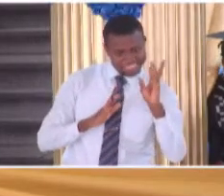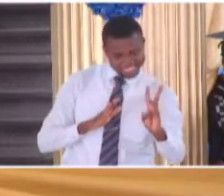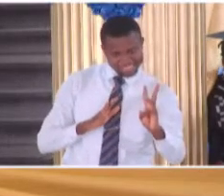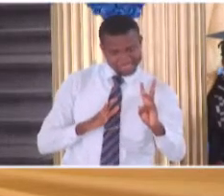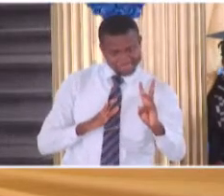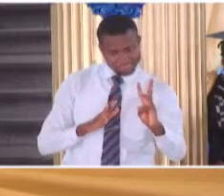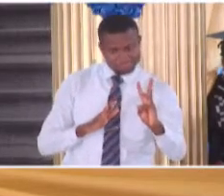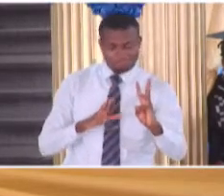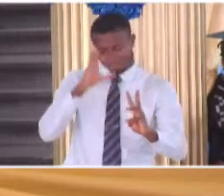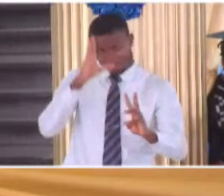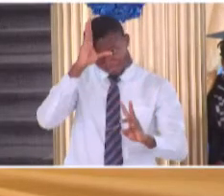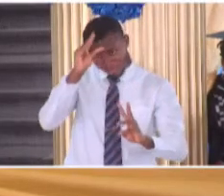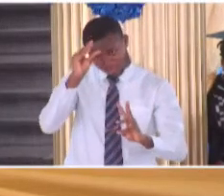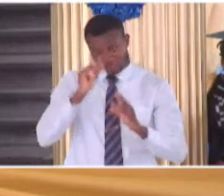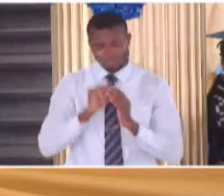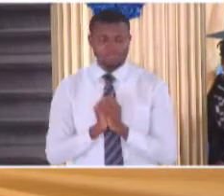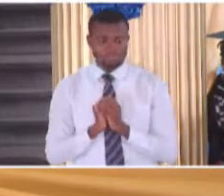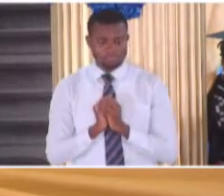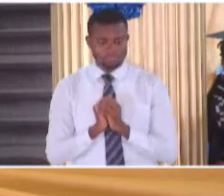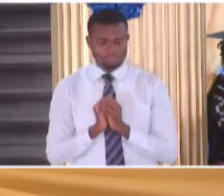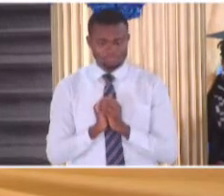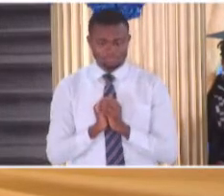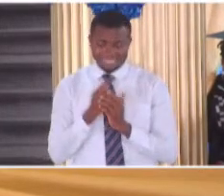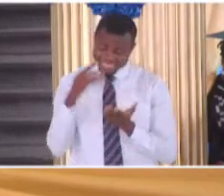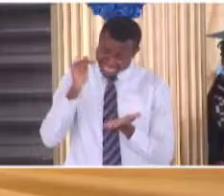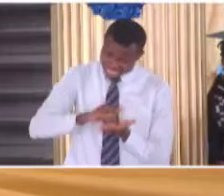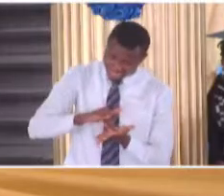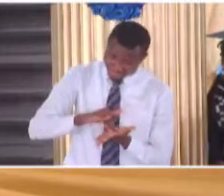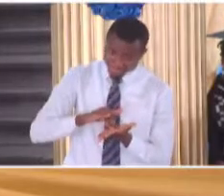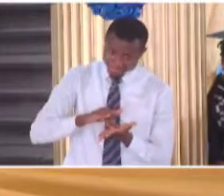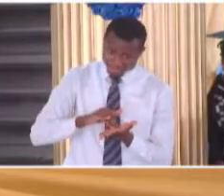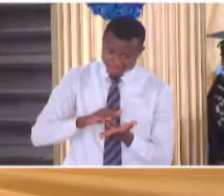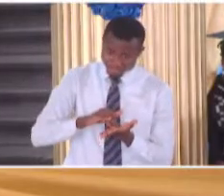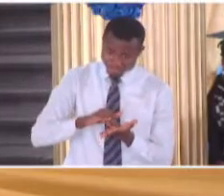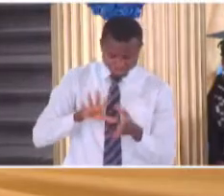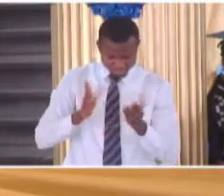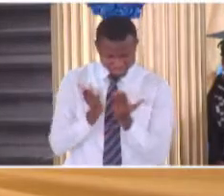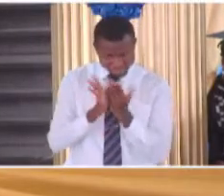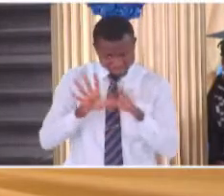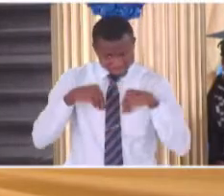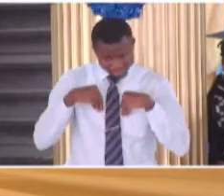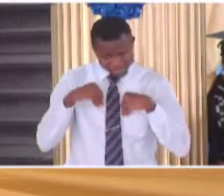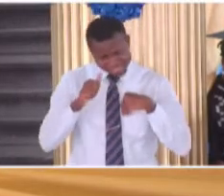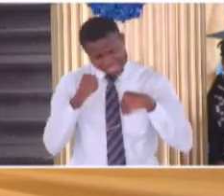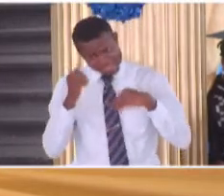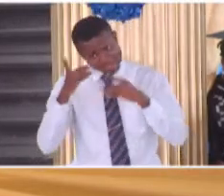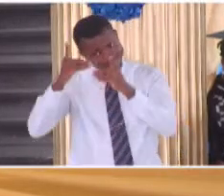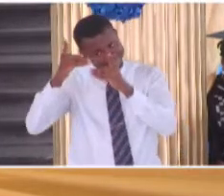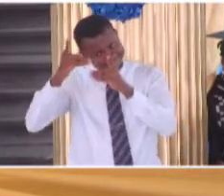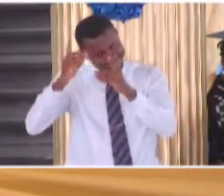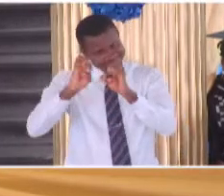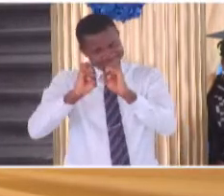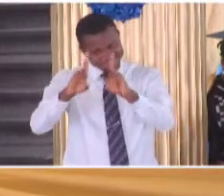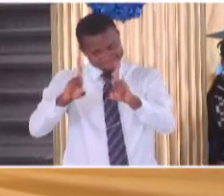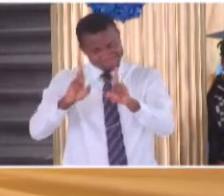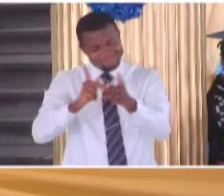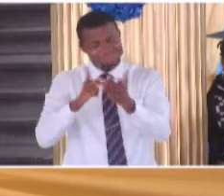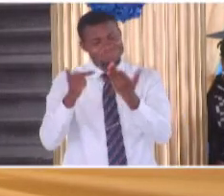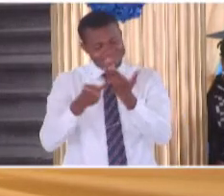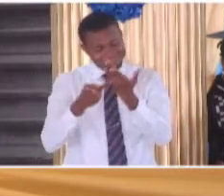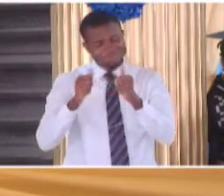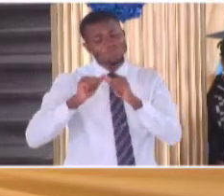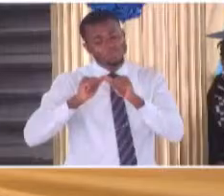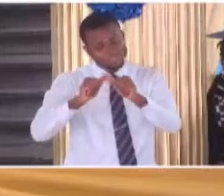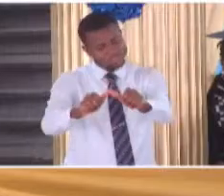46.6% males. I must emphasize that admission into our distance education programs, as well